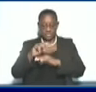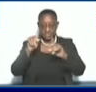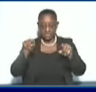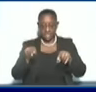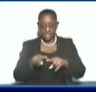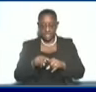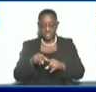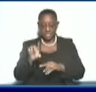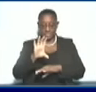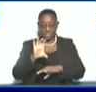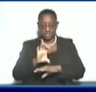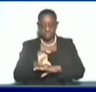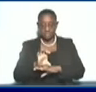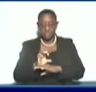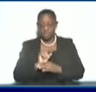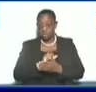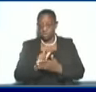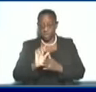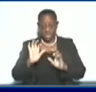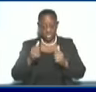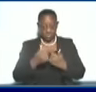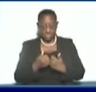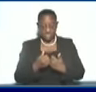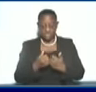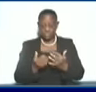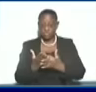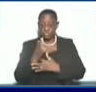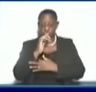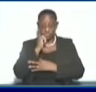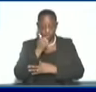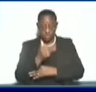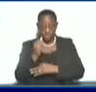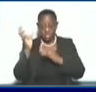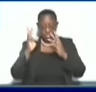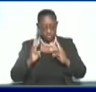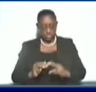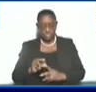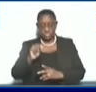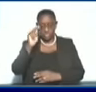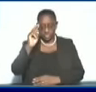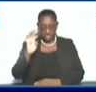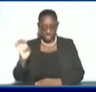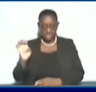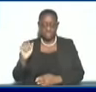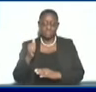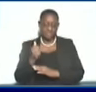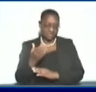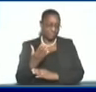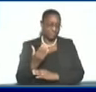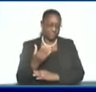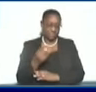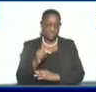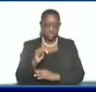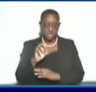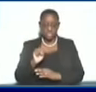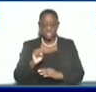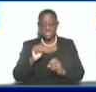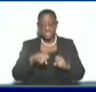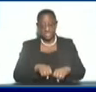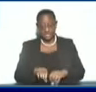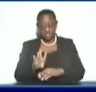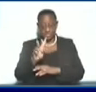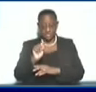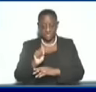King, and the Paint Setter. For all areas tonight through tomorrow, those winds are going to be northeast to east at 10 to 15 knots, wave heights 2 to 4